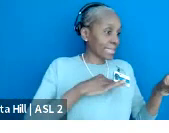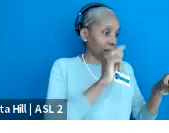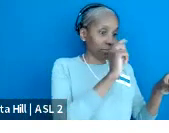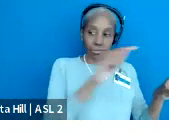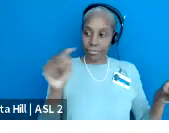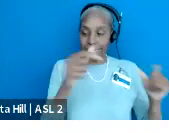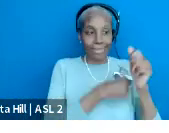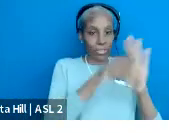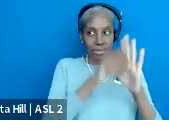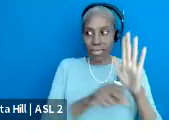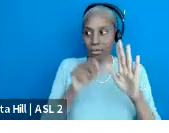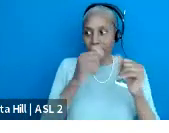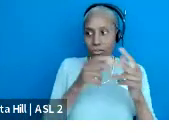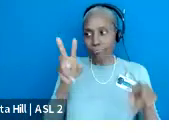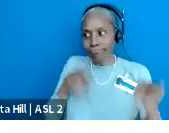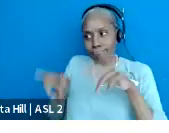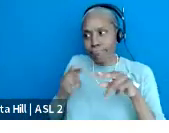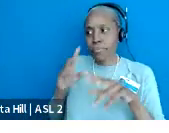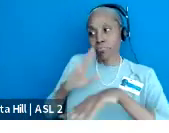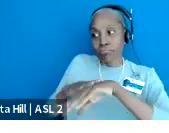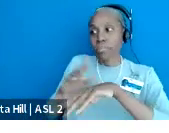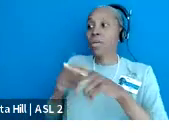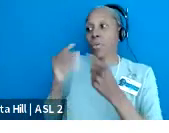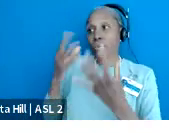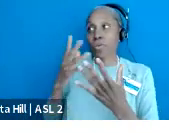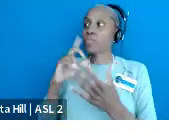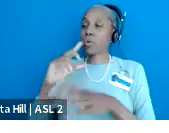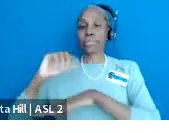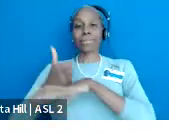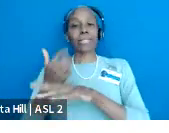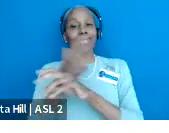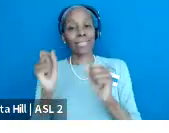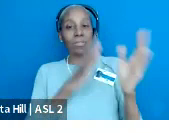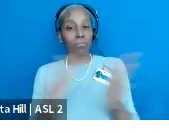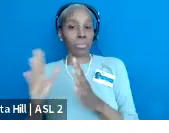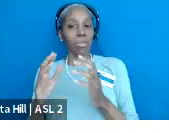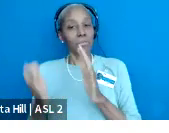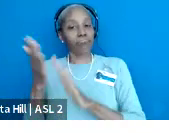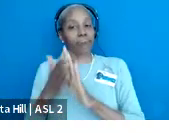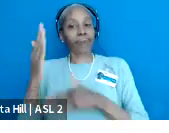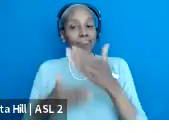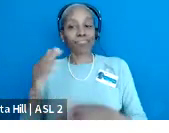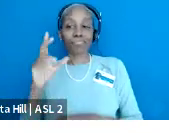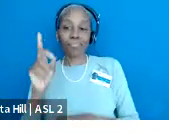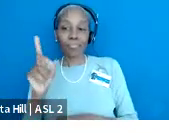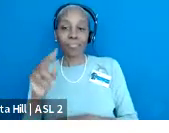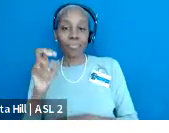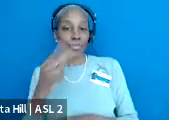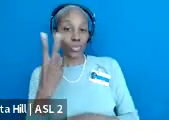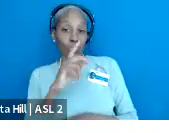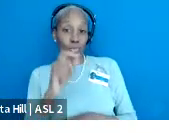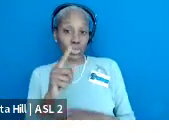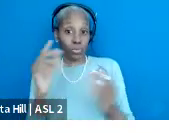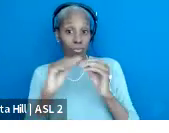state agencies to monitor these notifications and ensure that providers are putting safety plans into effect. Okay. I'm going to ask two more